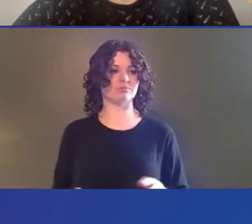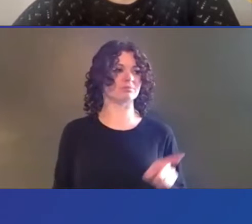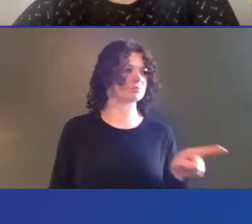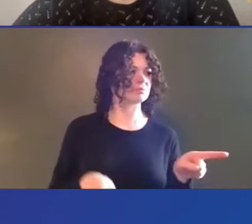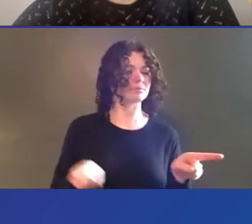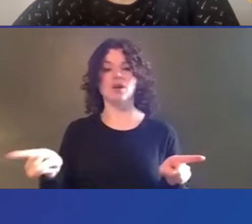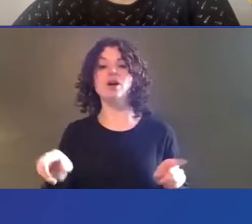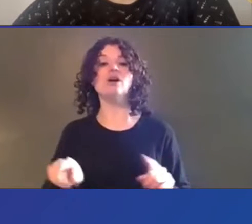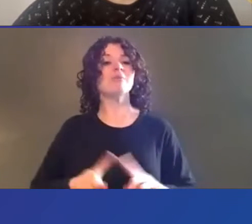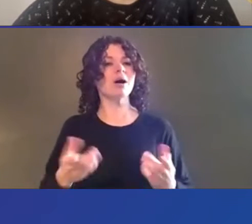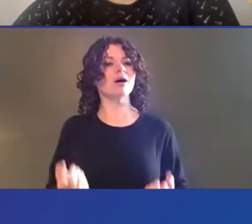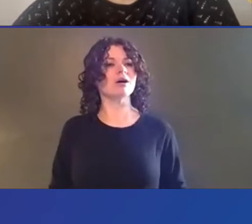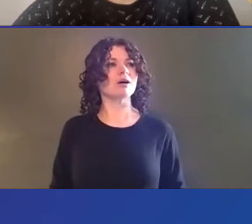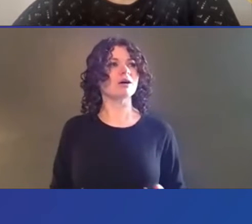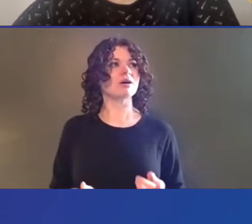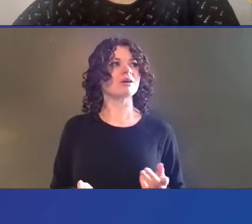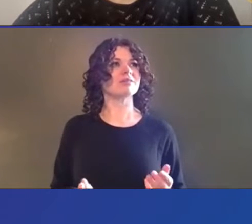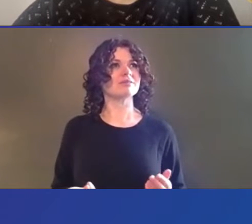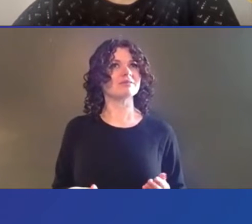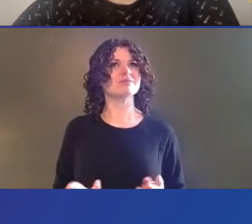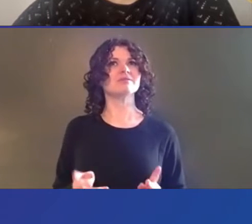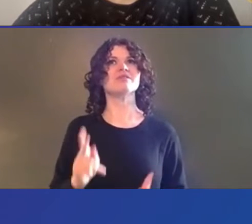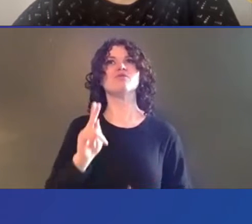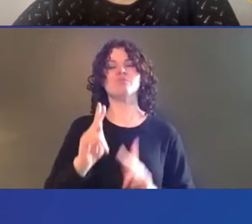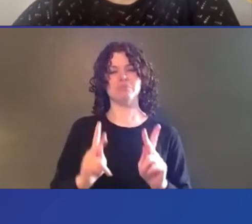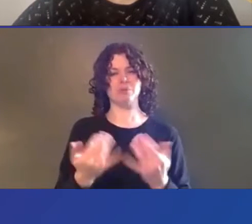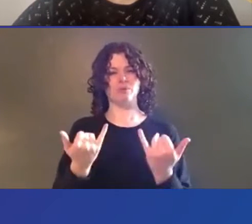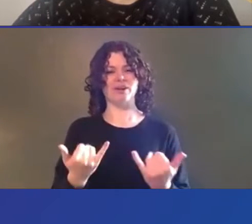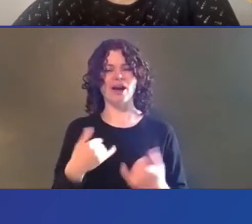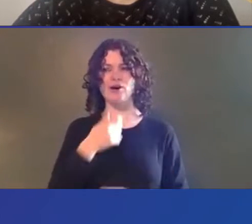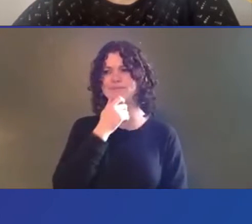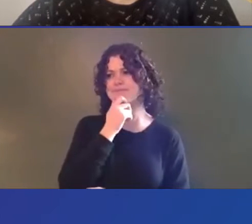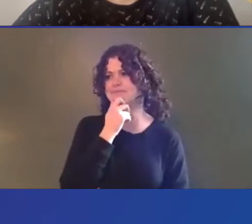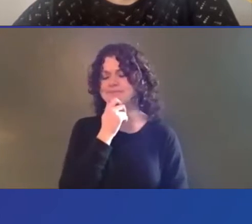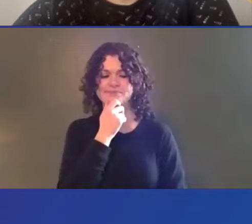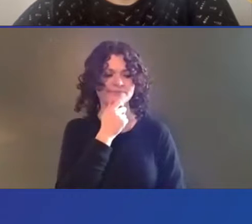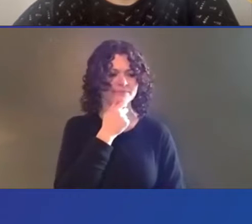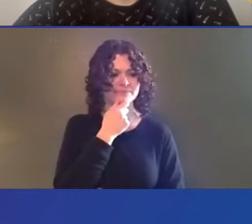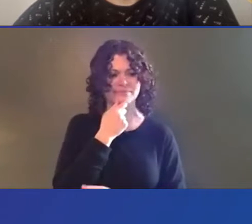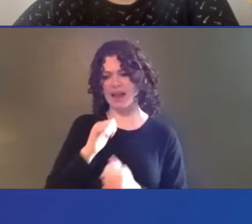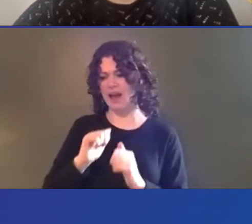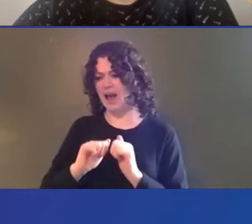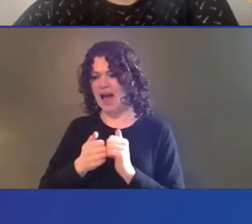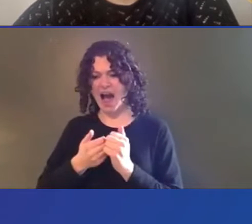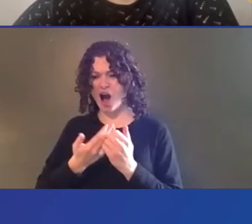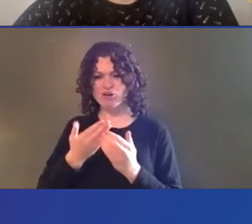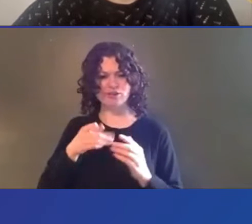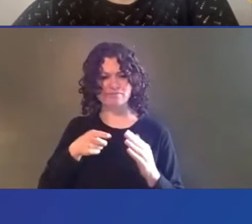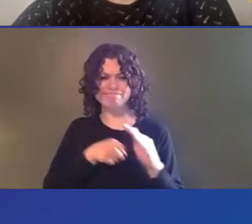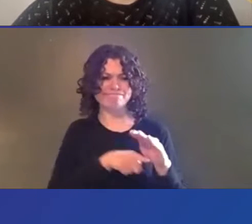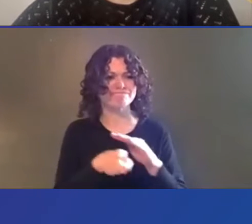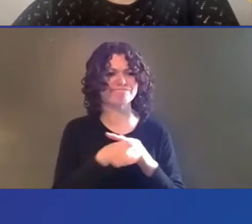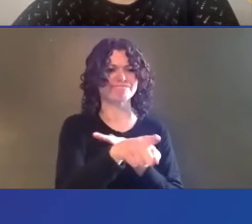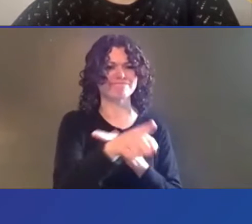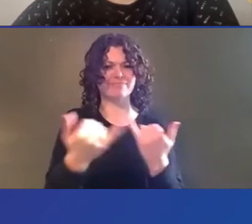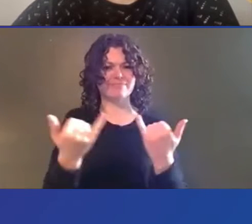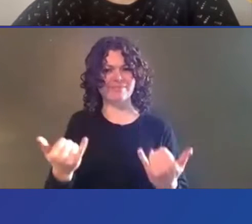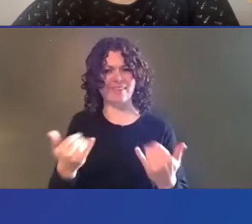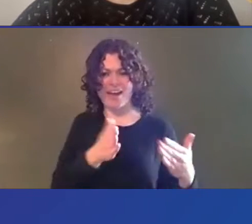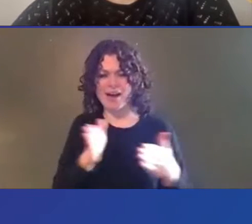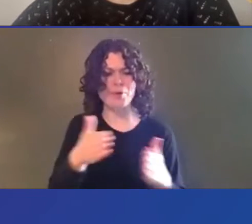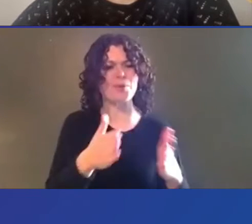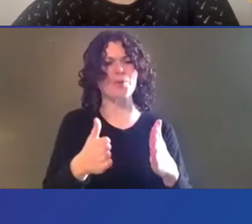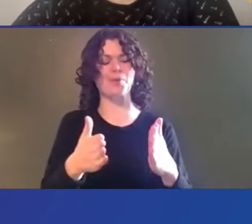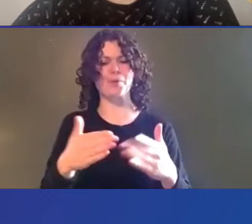ways to chart a path forward after either starting a new chapter or trying to pick one up again. So thank you